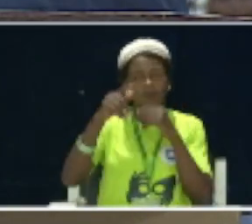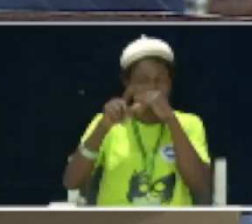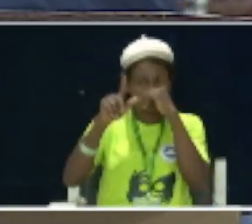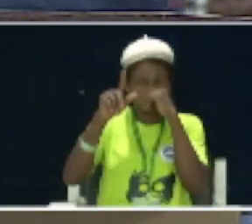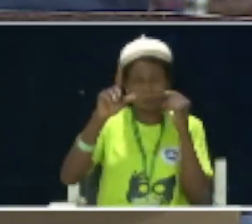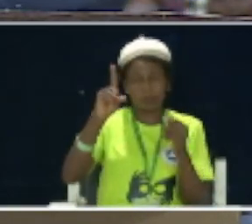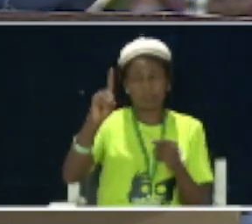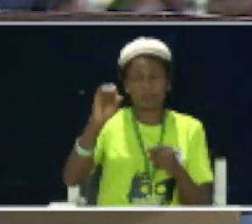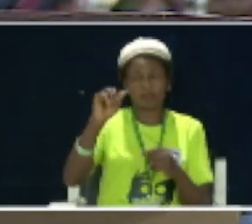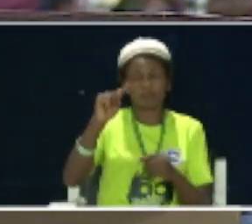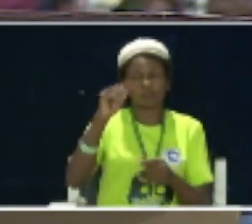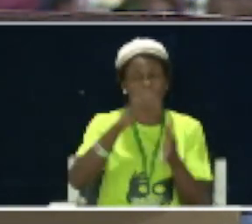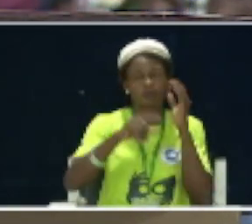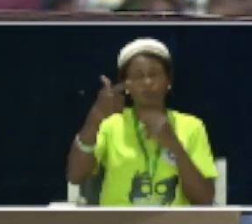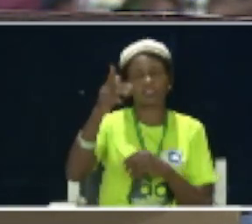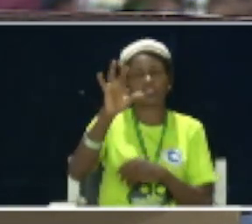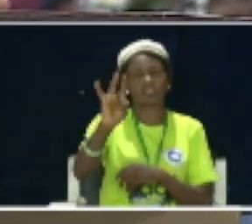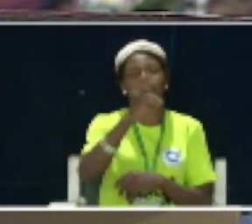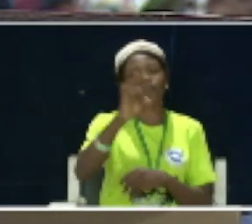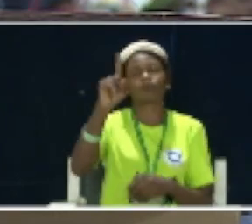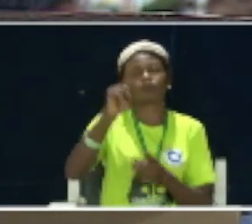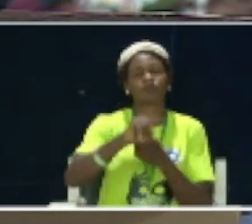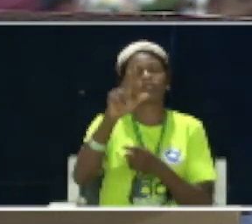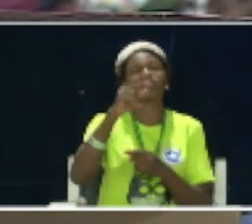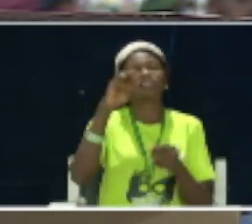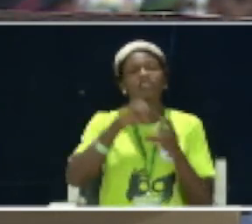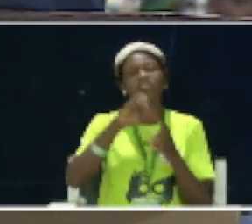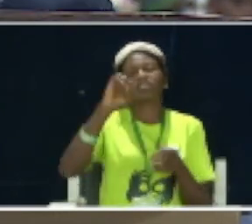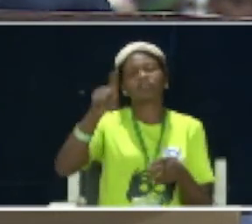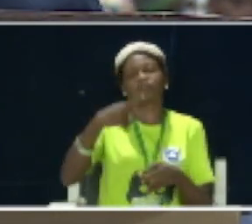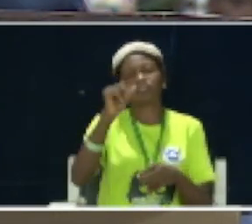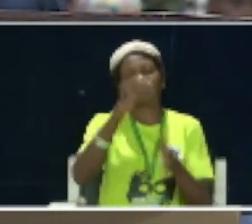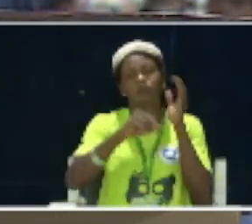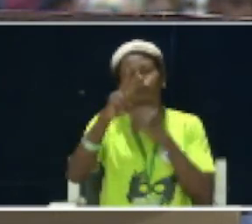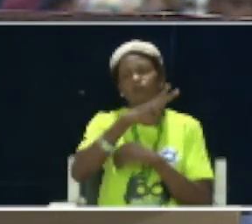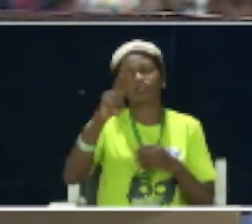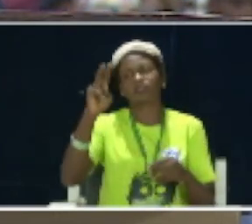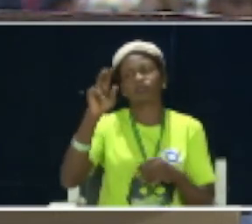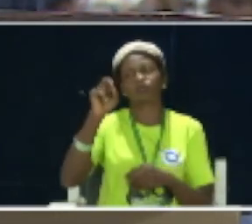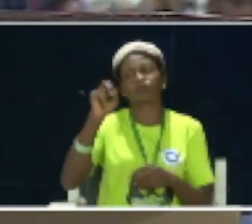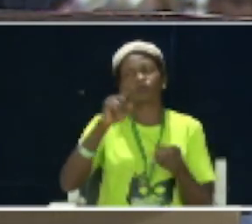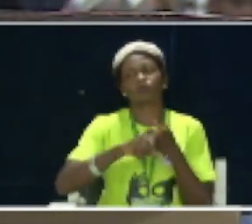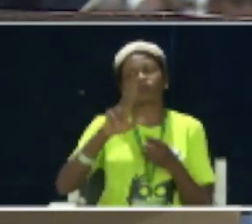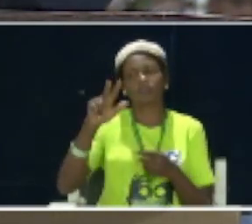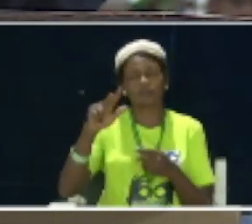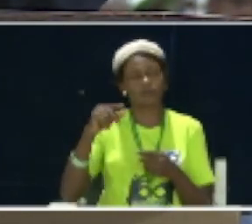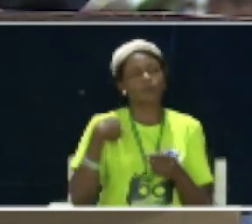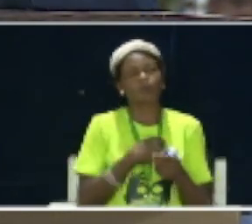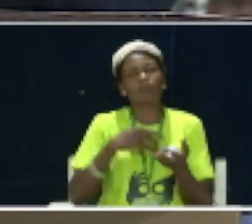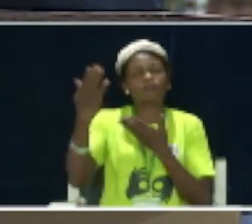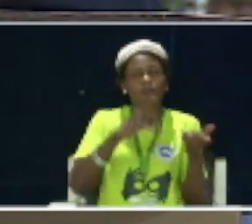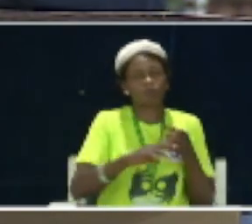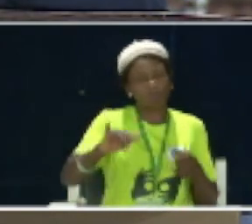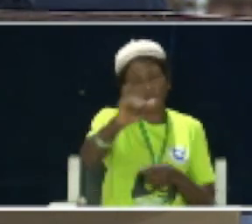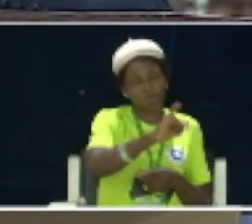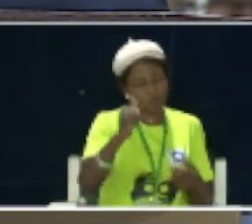Deuteronomy 28, 1 to 14. In Ephesians chapter 2, verse 12 to 13, we are brought into the commonwealth of